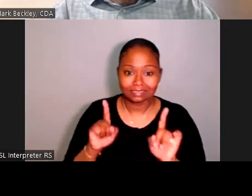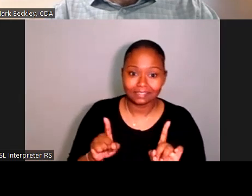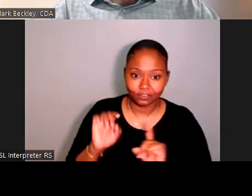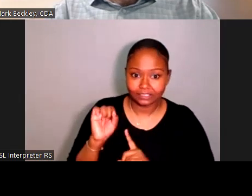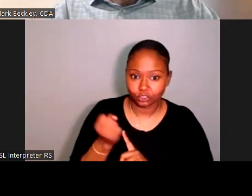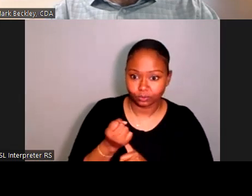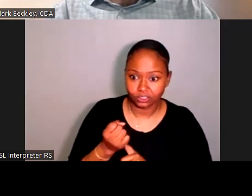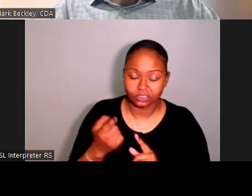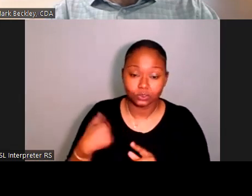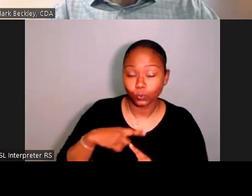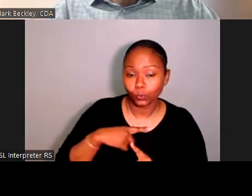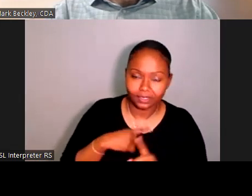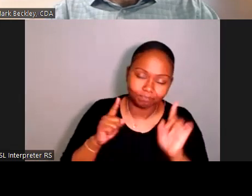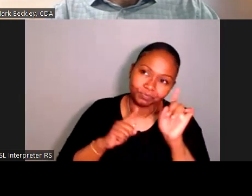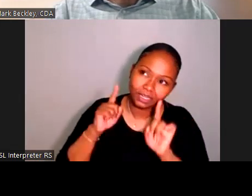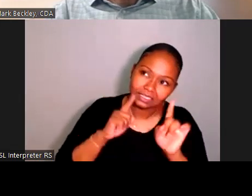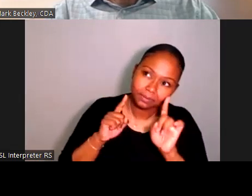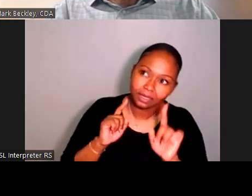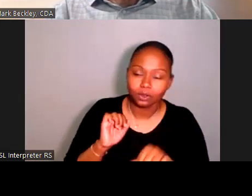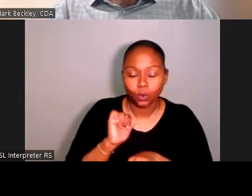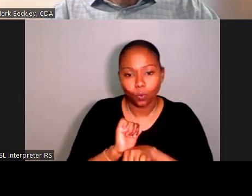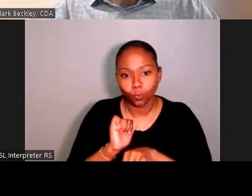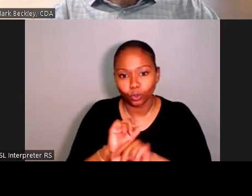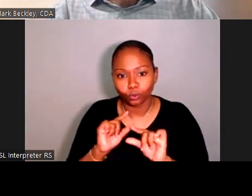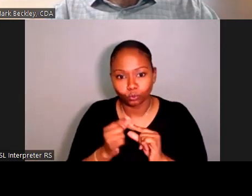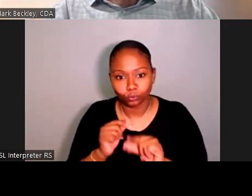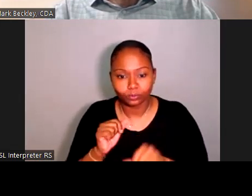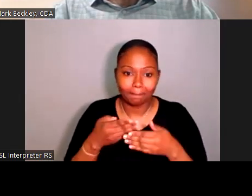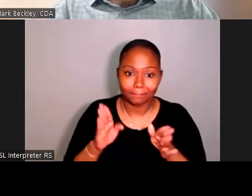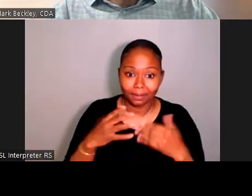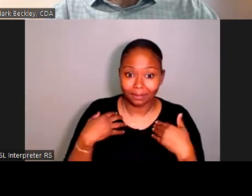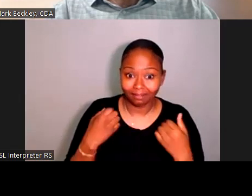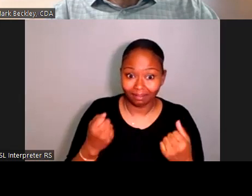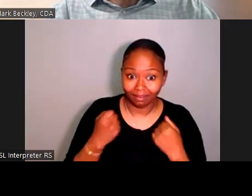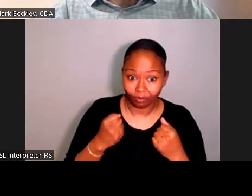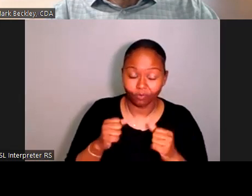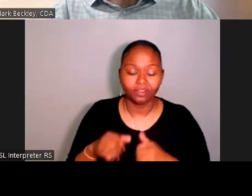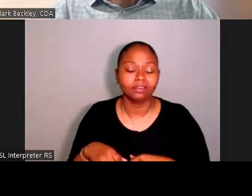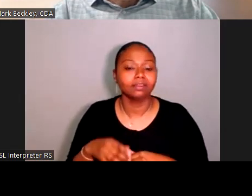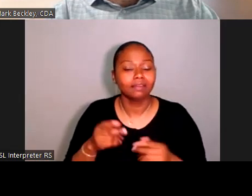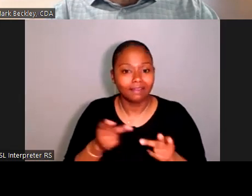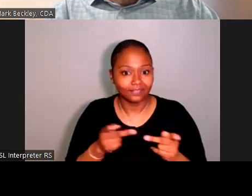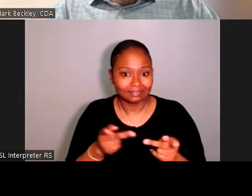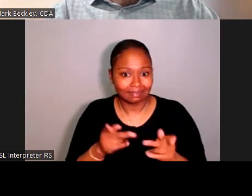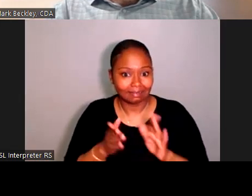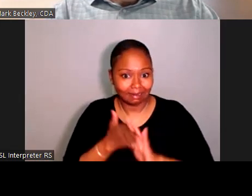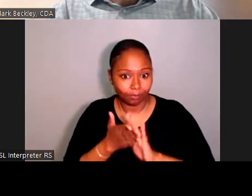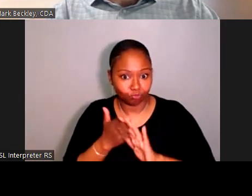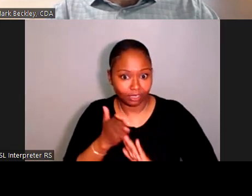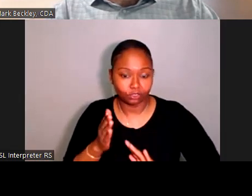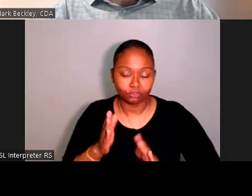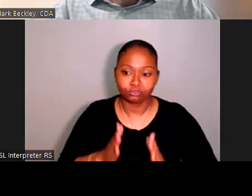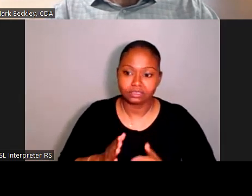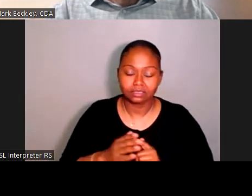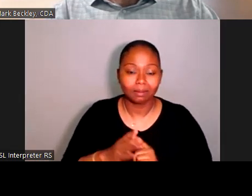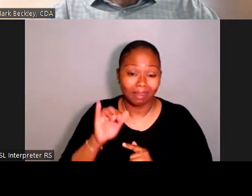we contemplate things like work groups of public health officials and facility operators and advocates and family members. Possibly that's